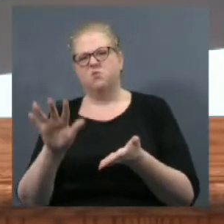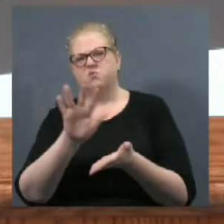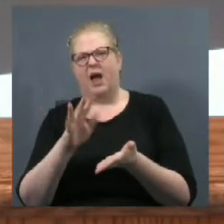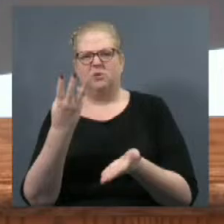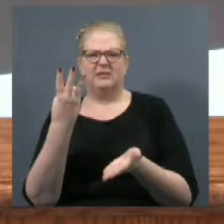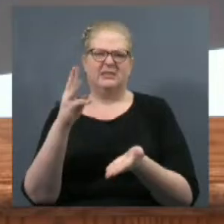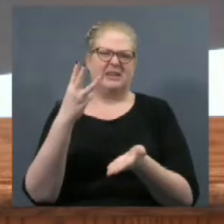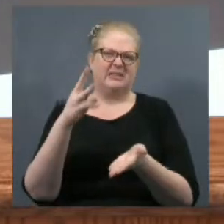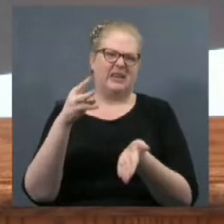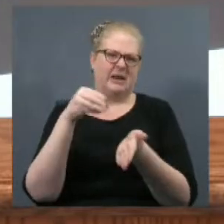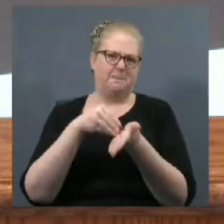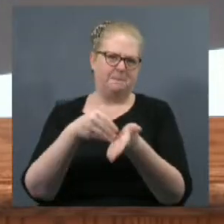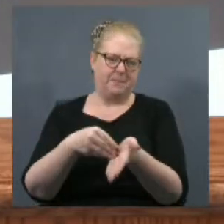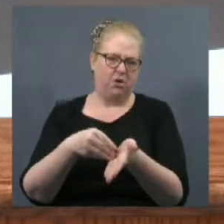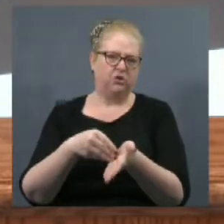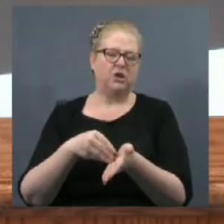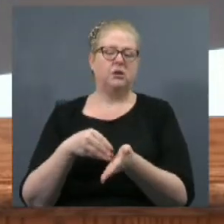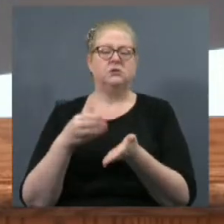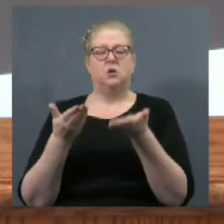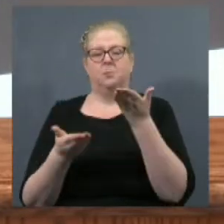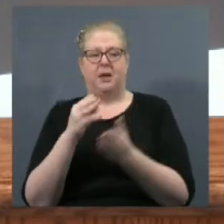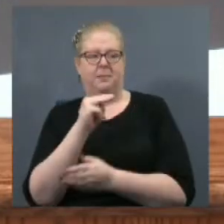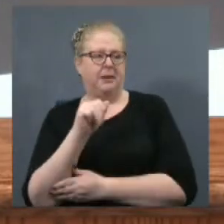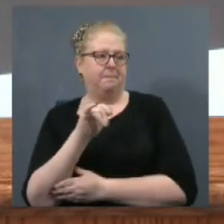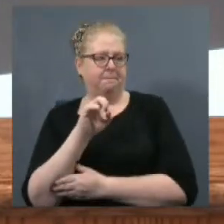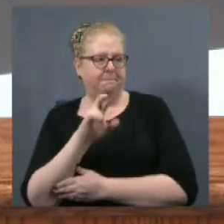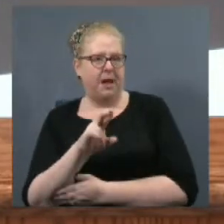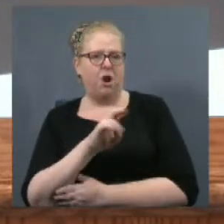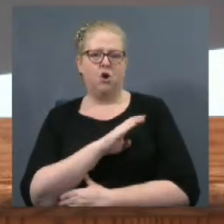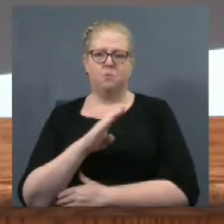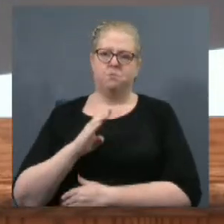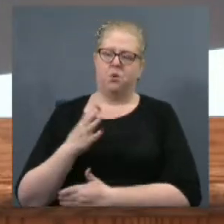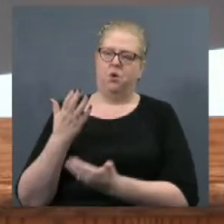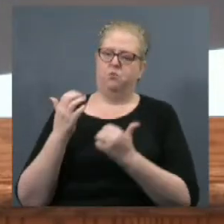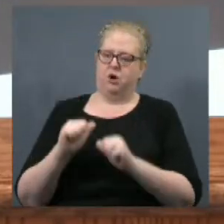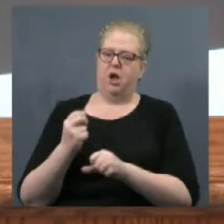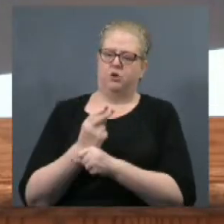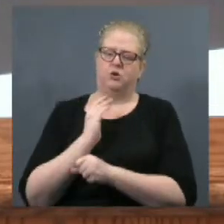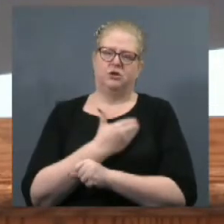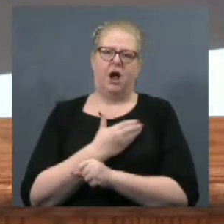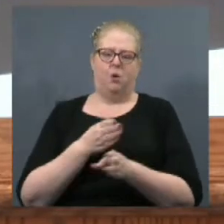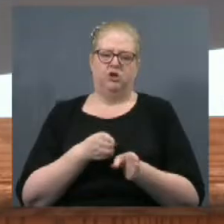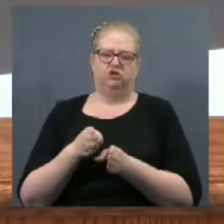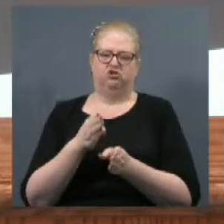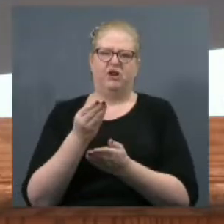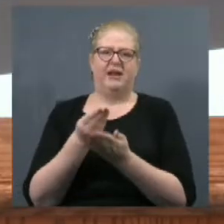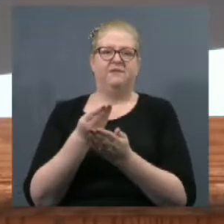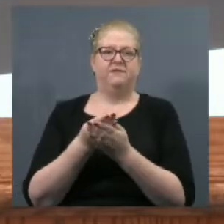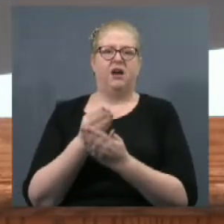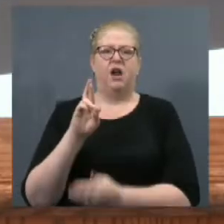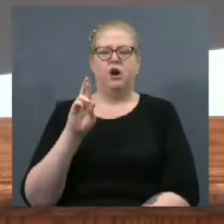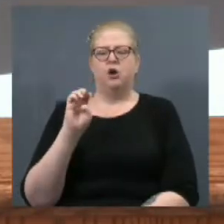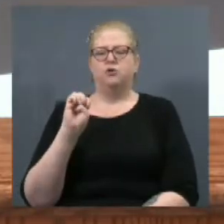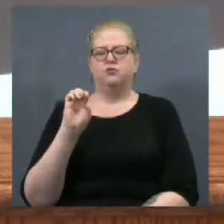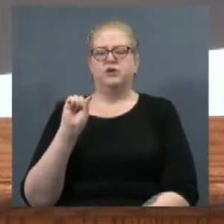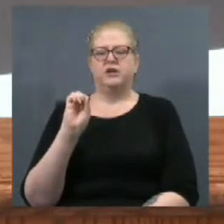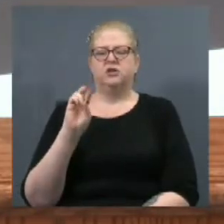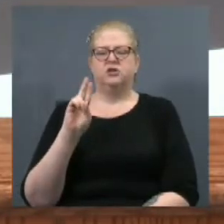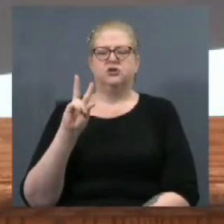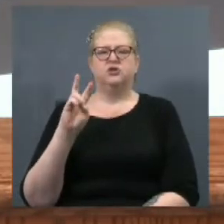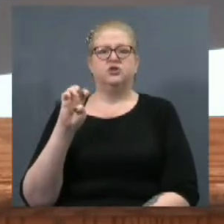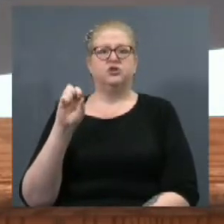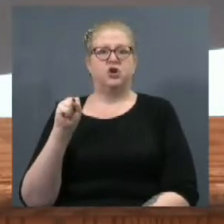want to use some of our street fund reserves to maybe try to catch up on some of these critical lost and some of these